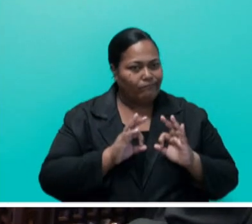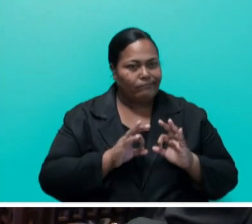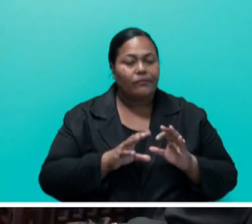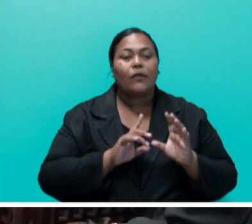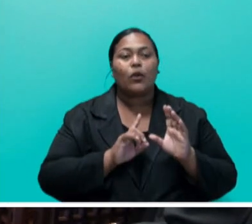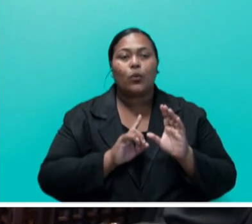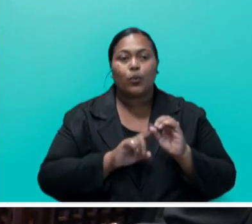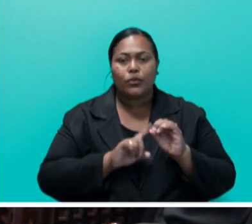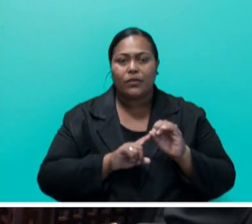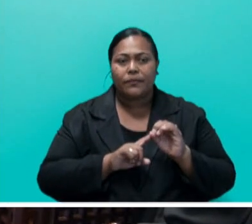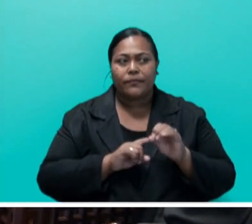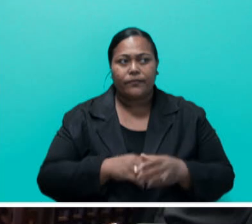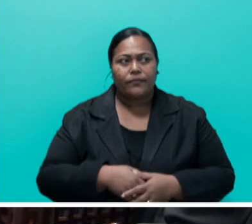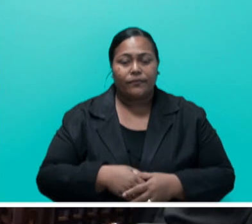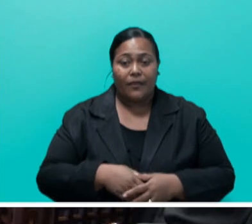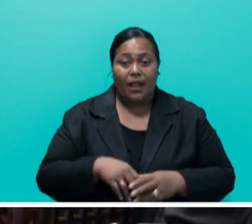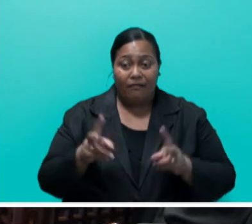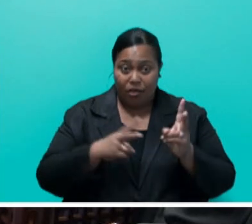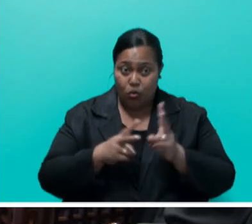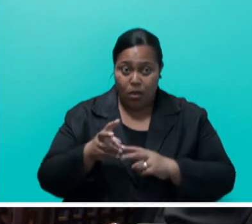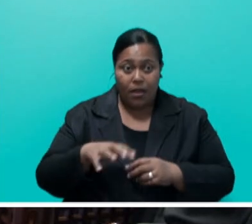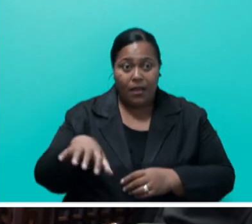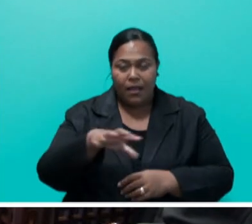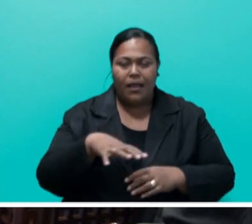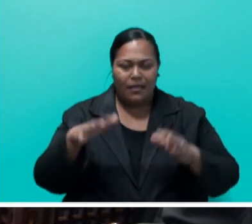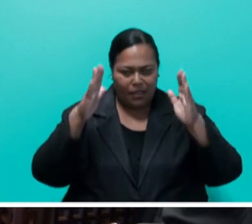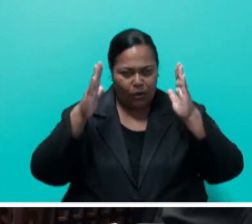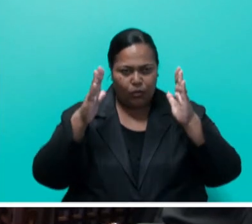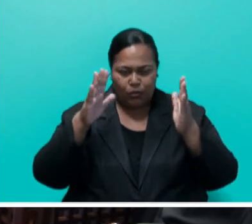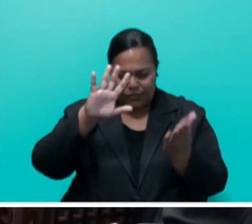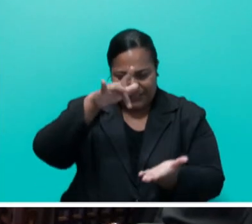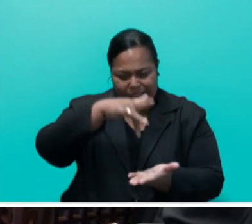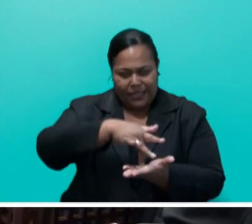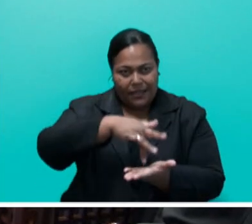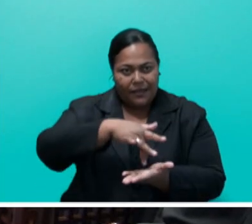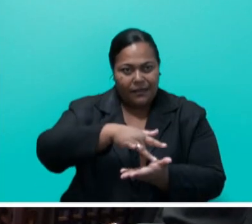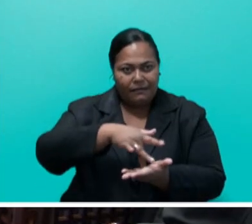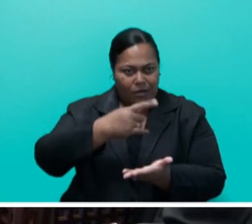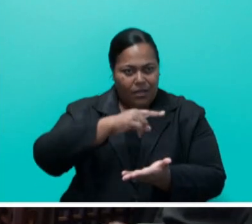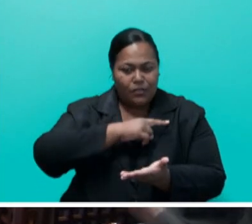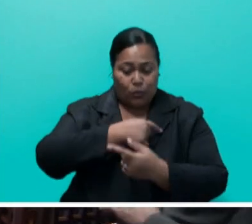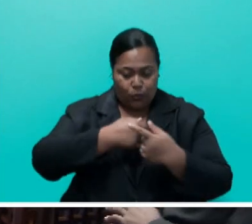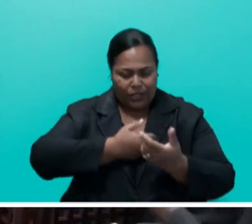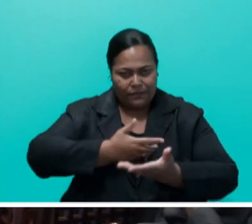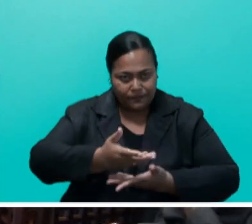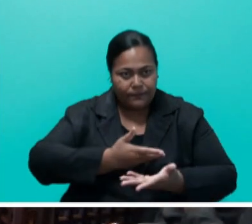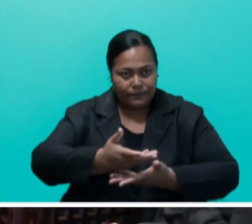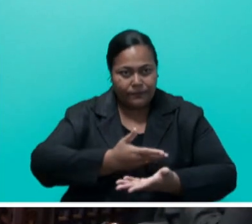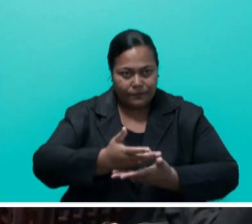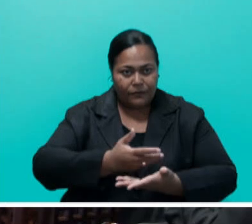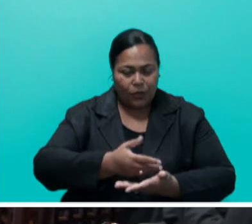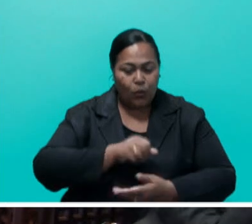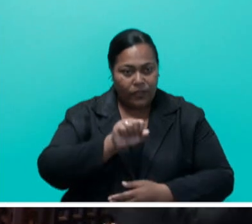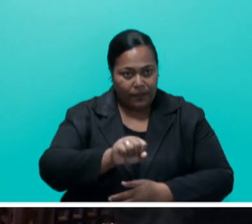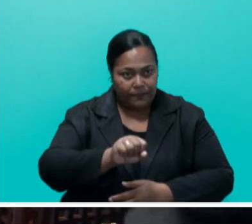The Vanua and the Lotu are at the centre of the fight against drugs. We are talking to them, we are dialoguing with them.